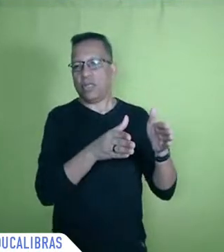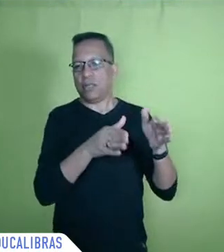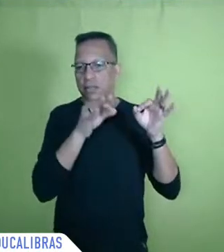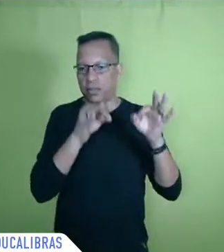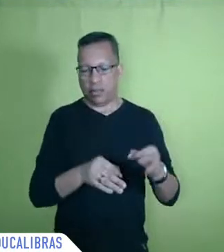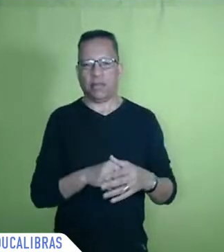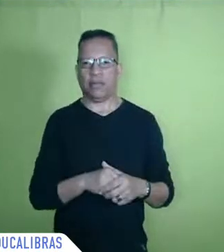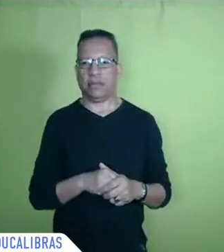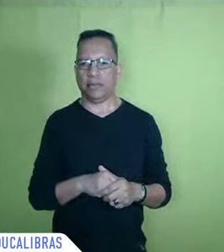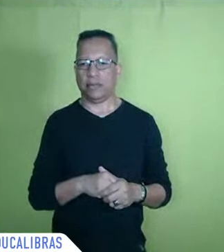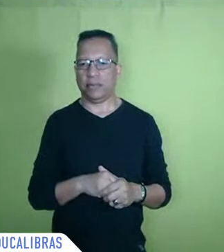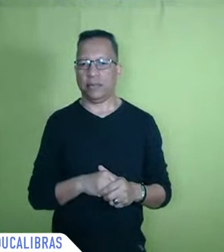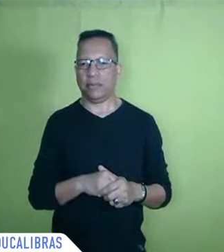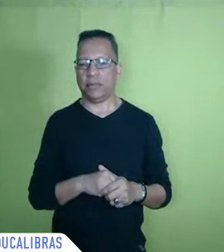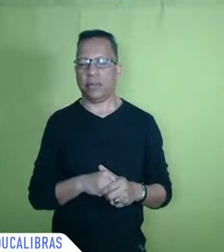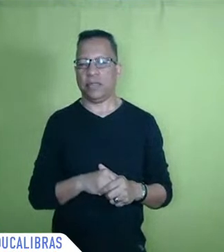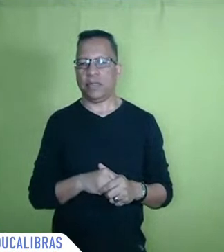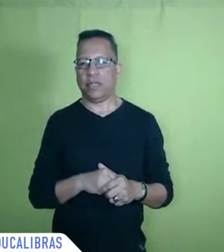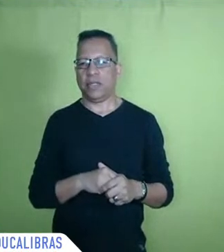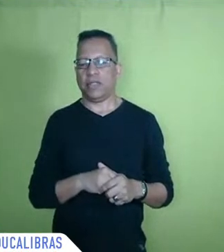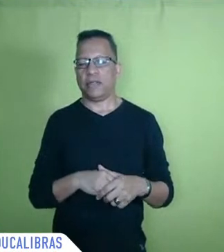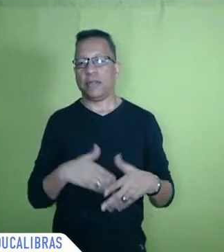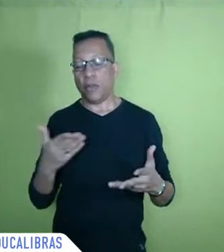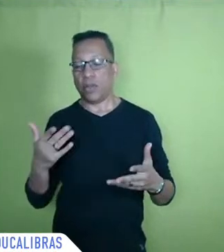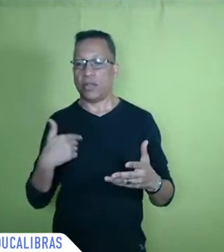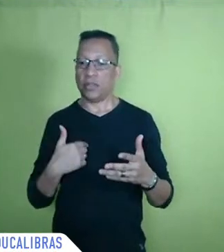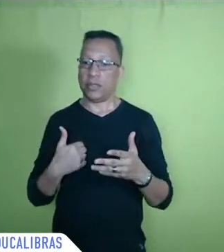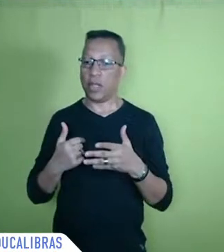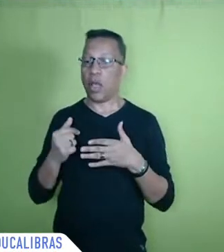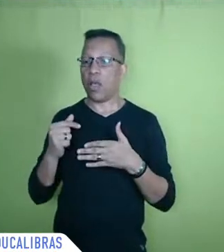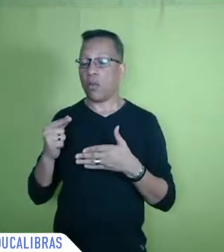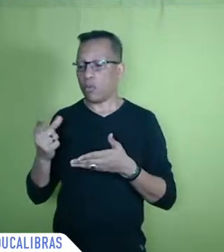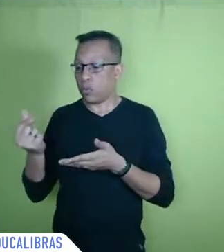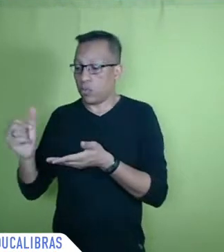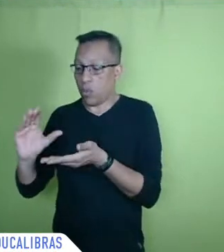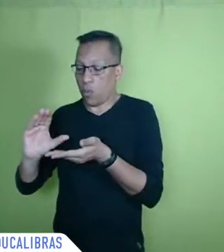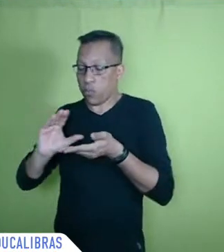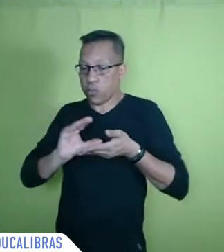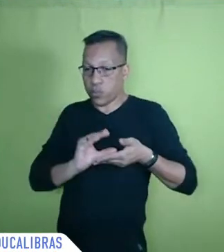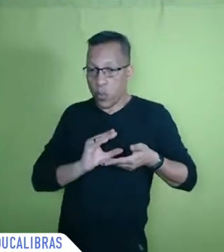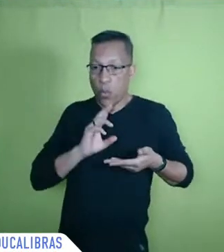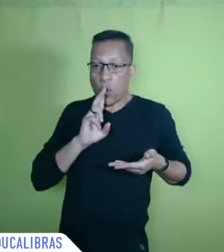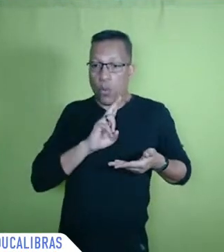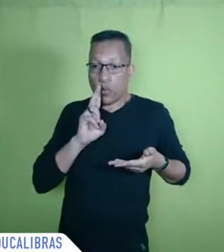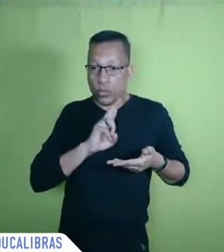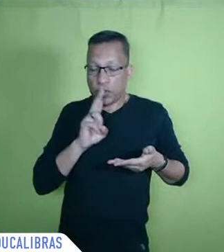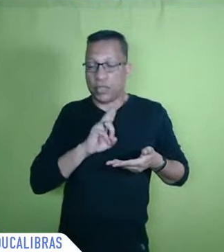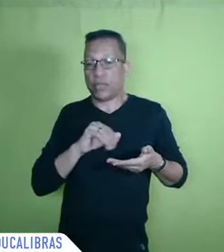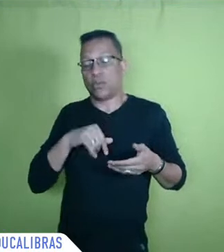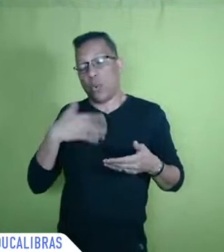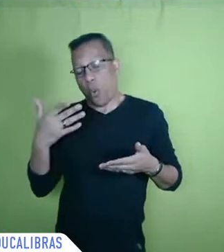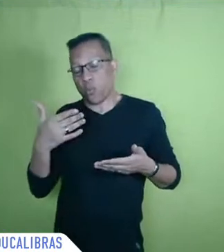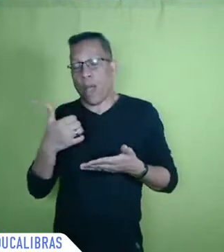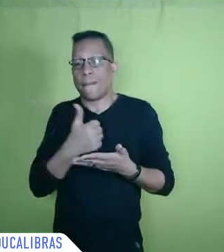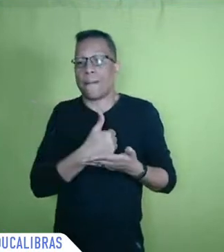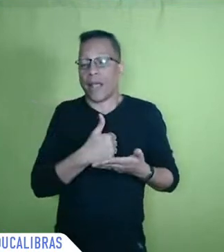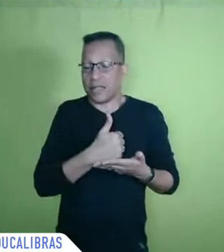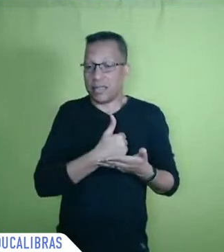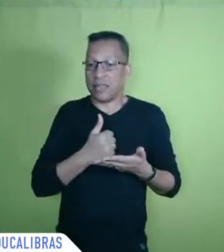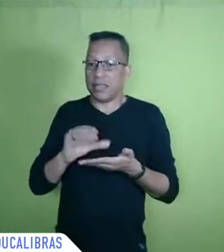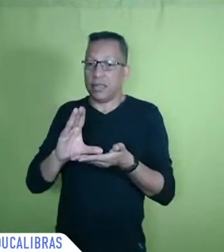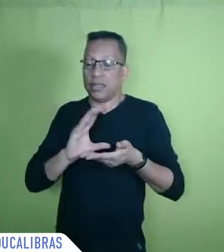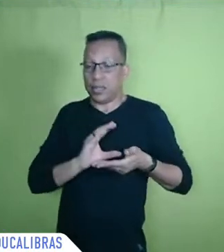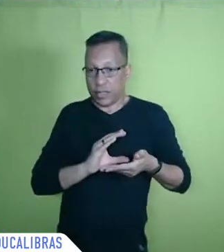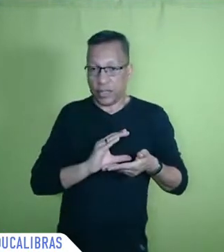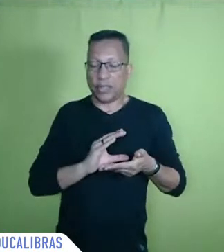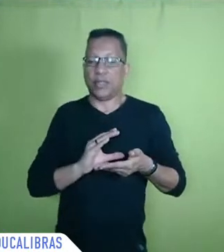to results. Where am I going to send this revenues that additional revenues